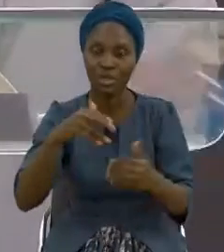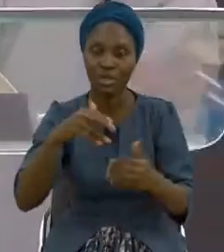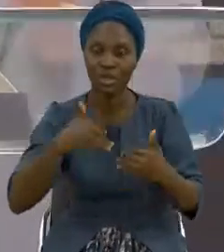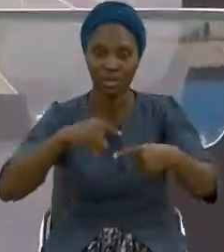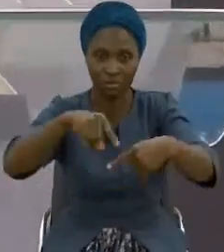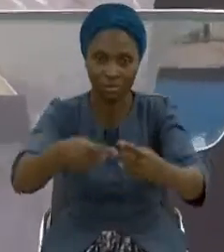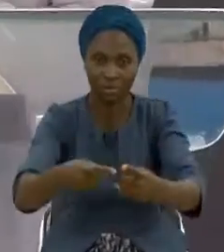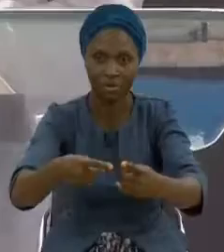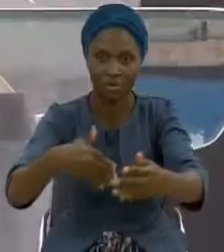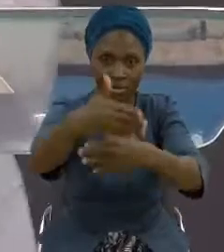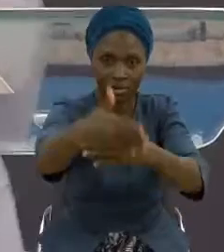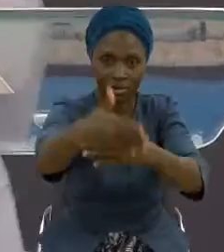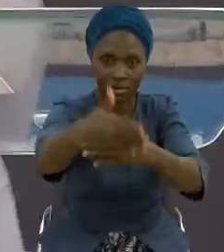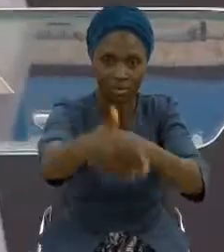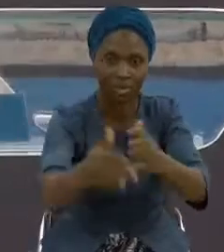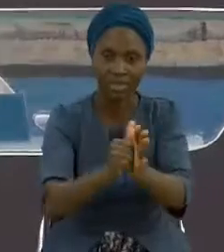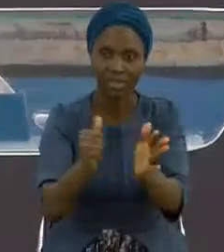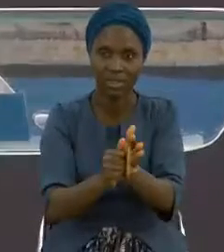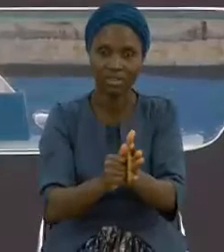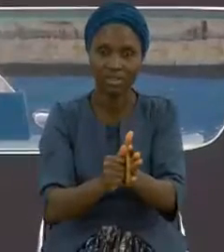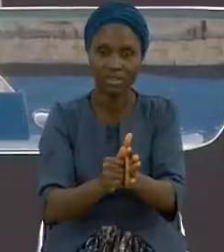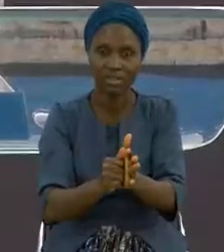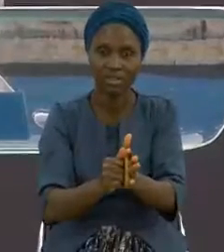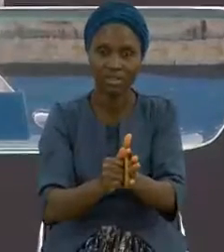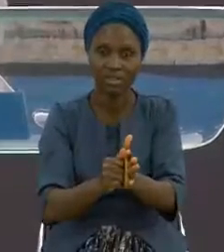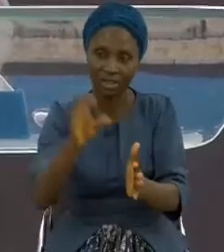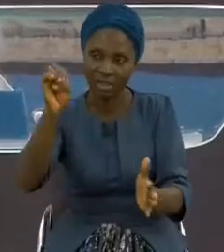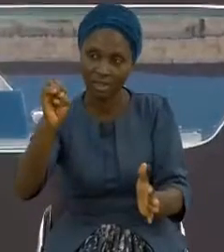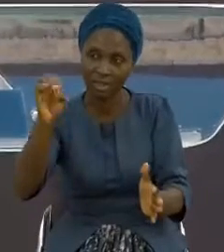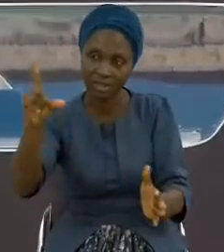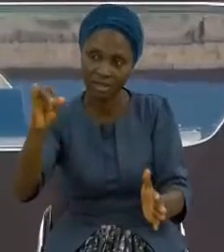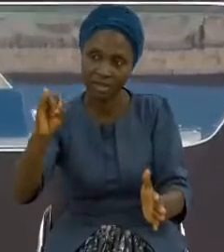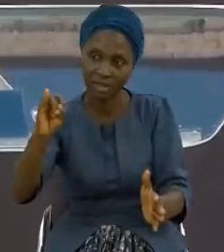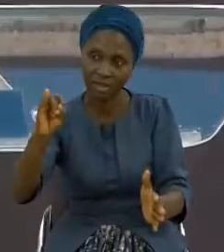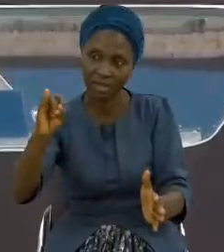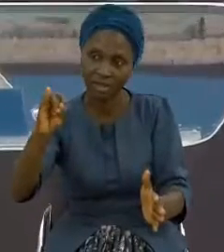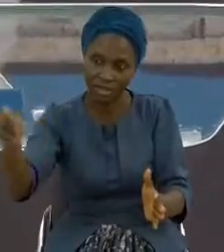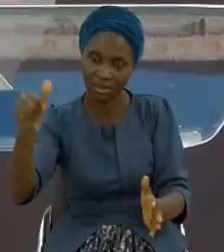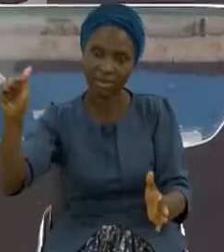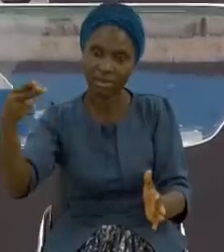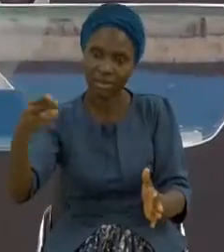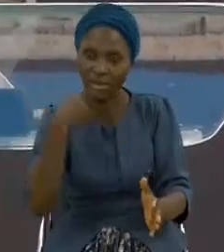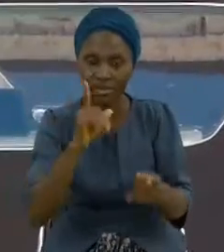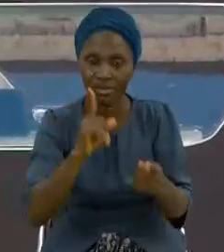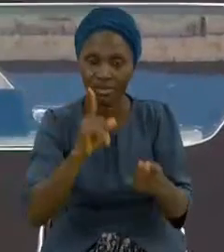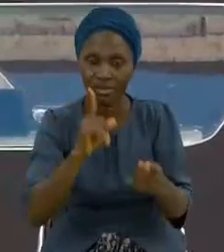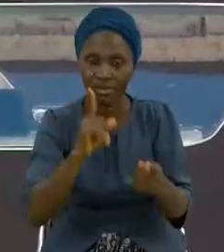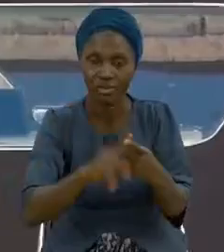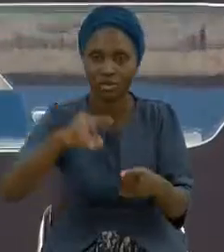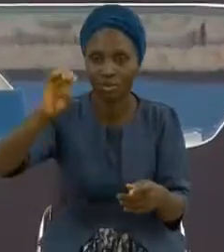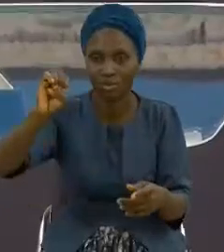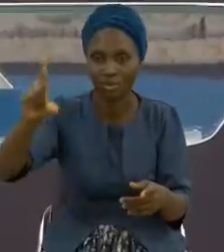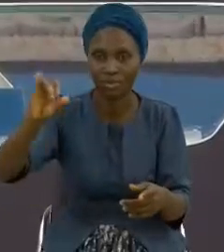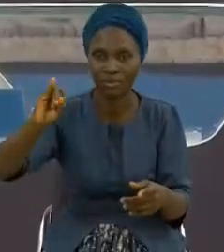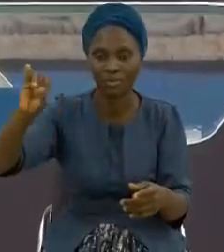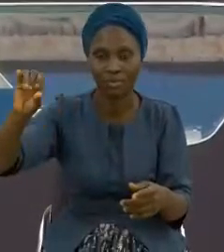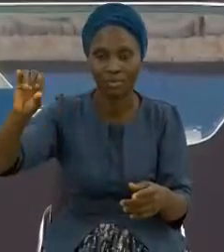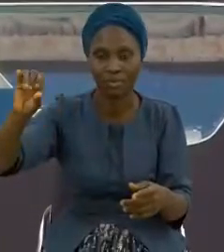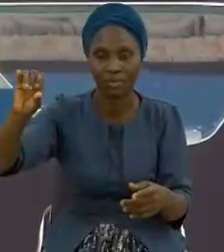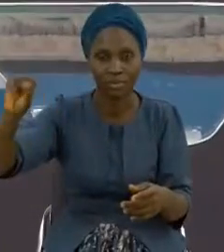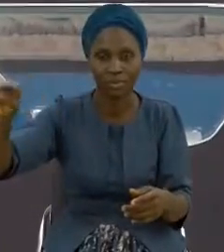Elisha, ask what I shall do for thee before I be